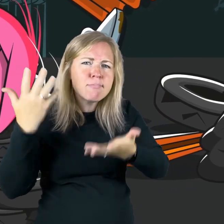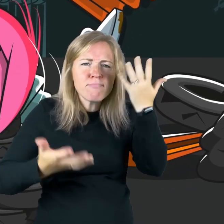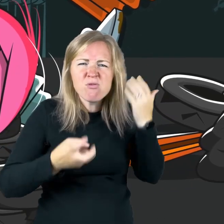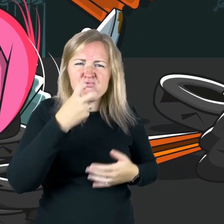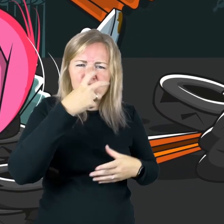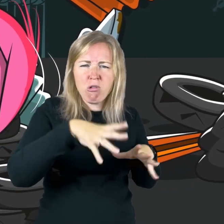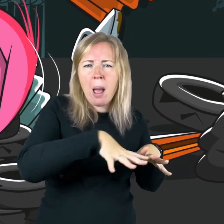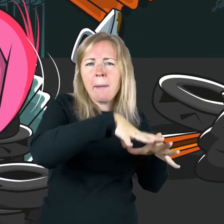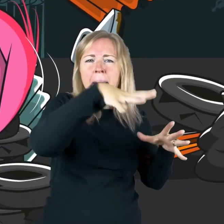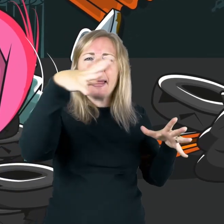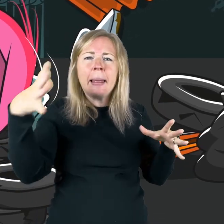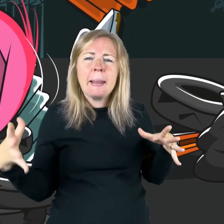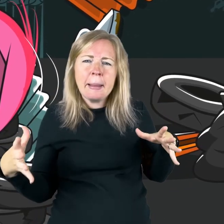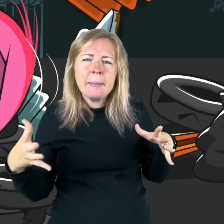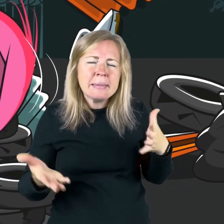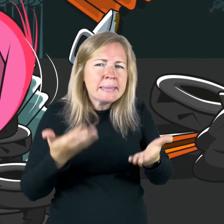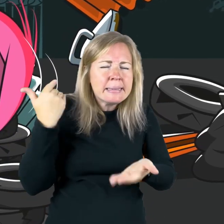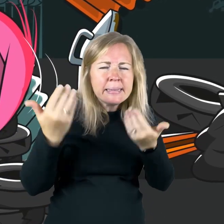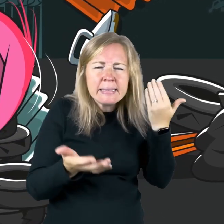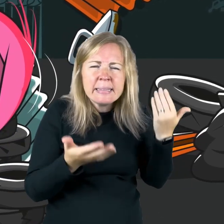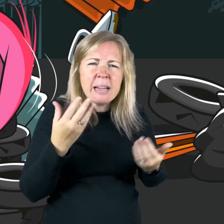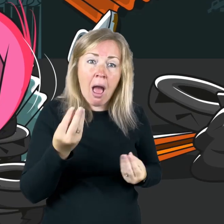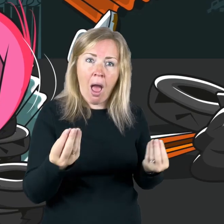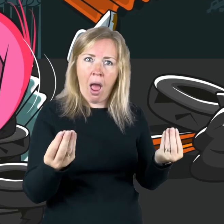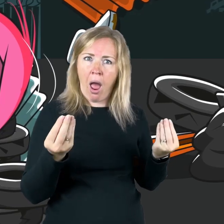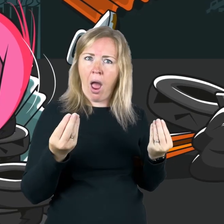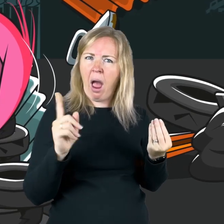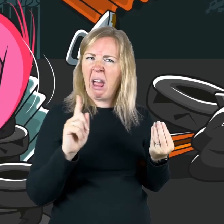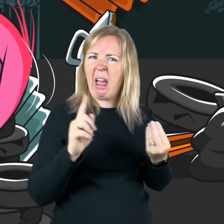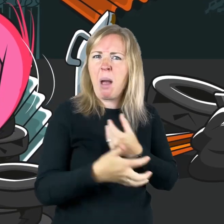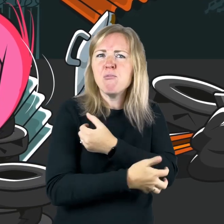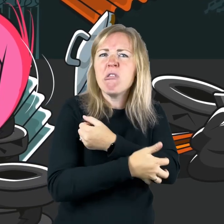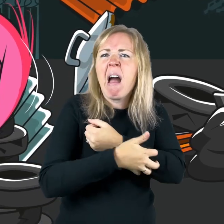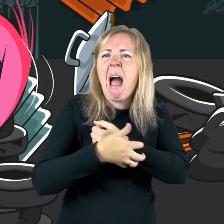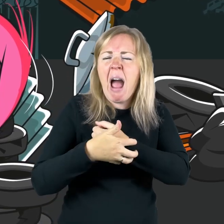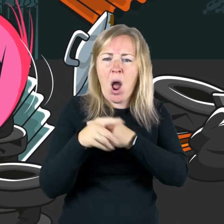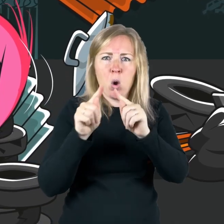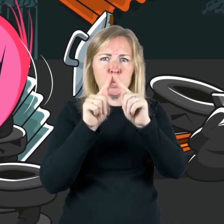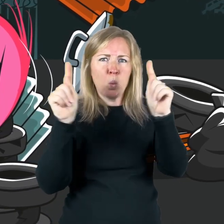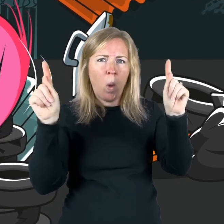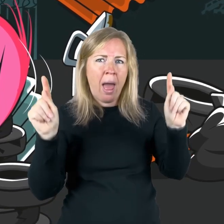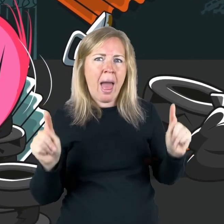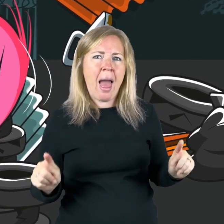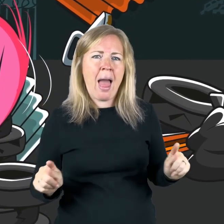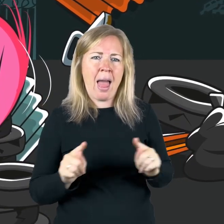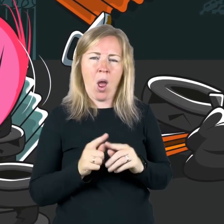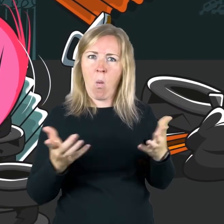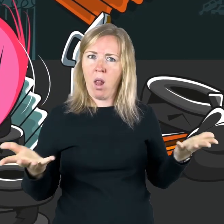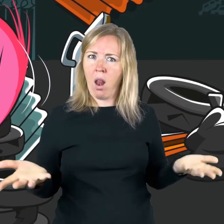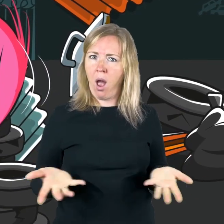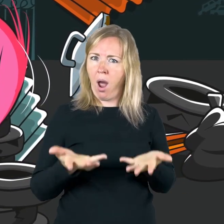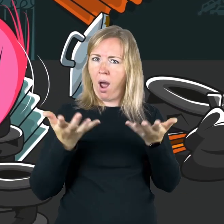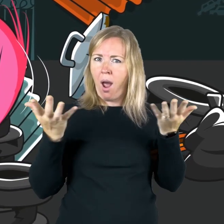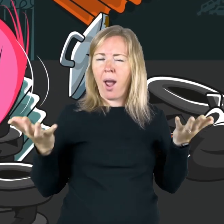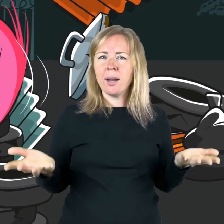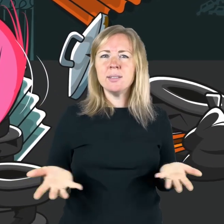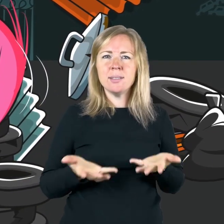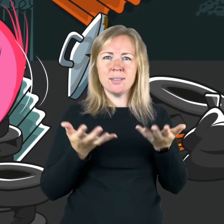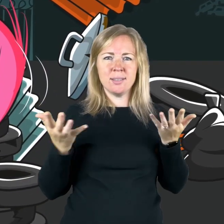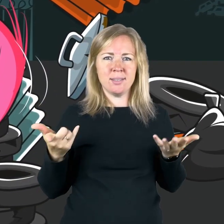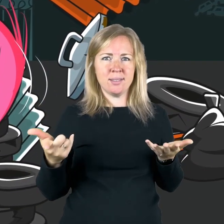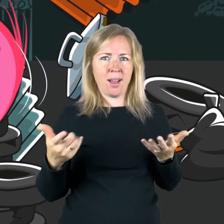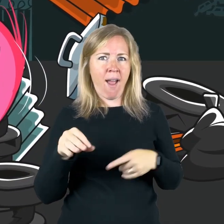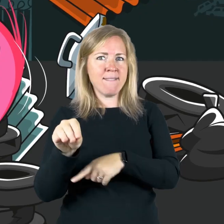the pieces of scrap, she came across something brown, square, and extremely